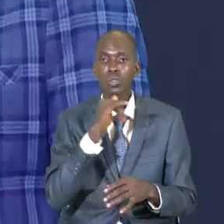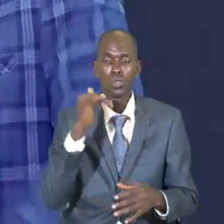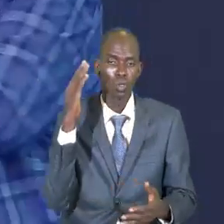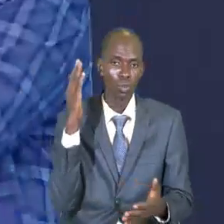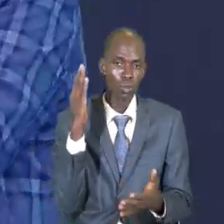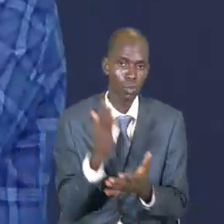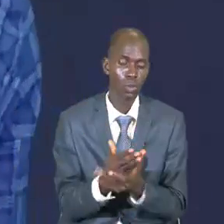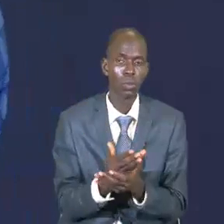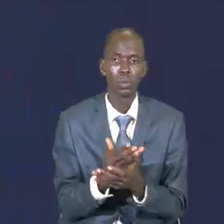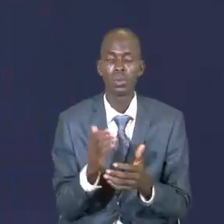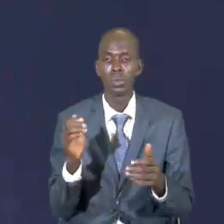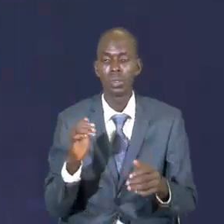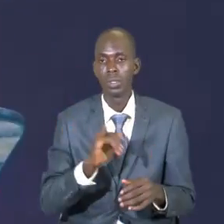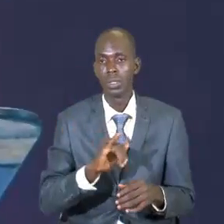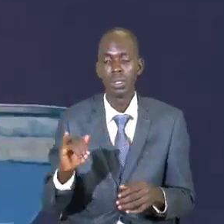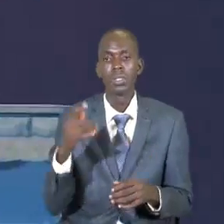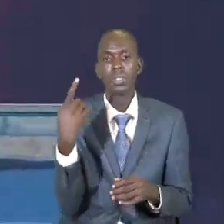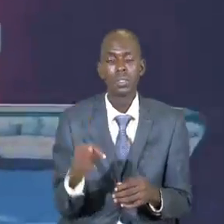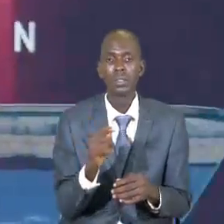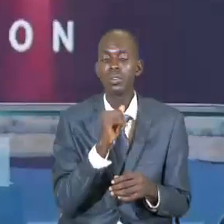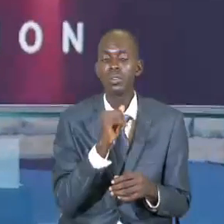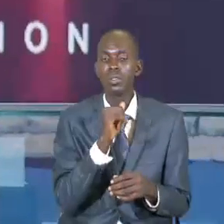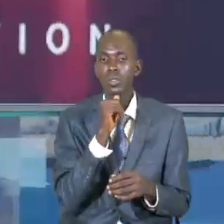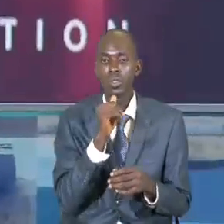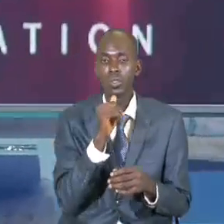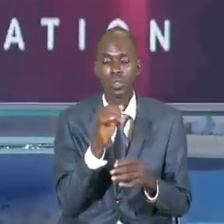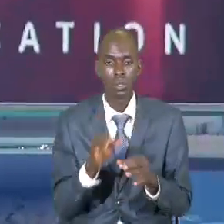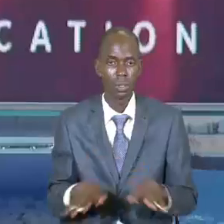insignificant for an incredible influence.